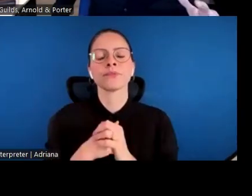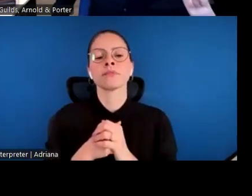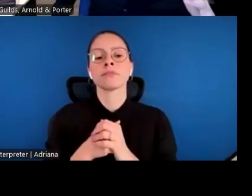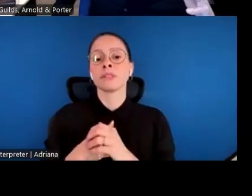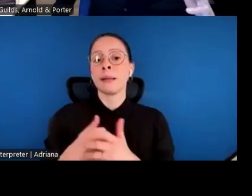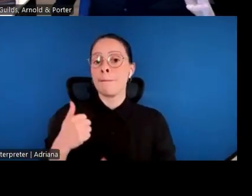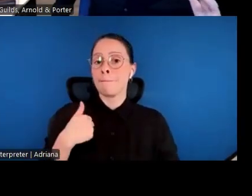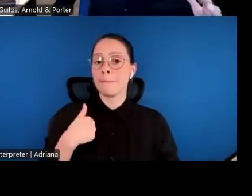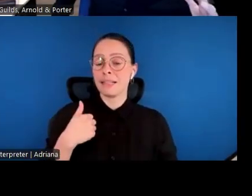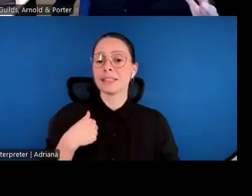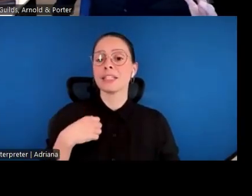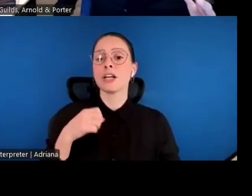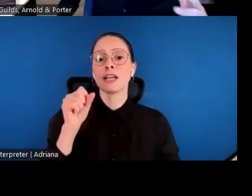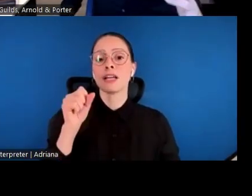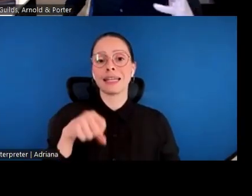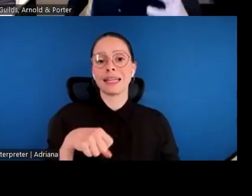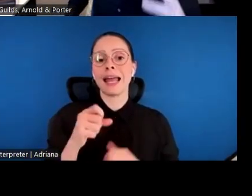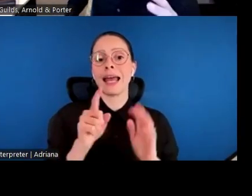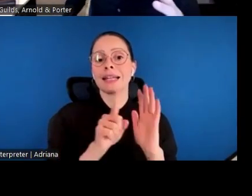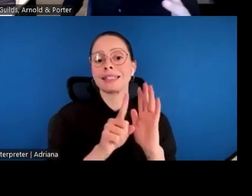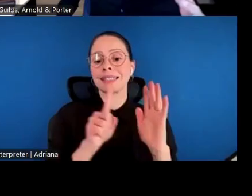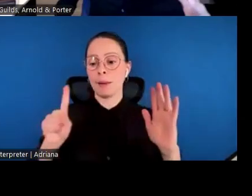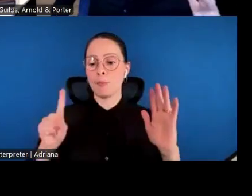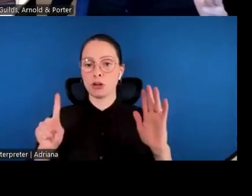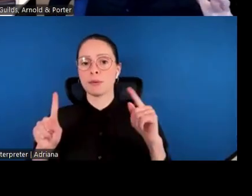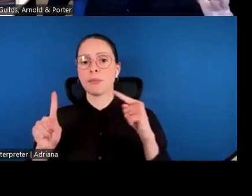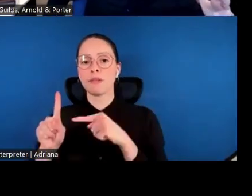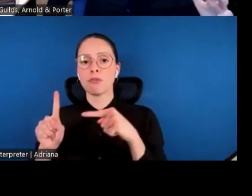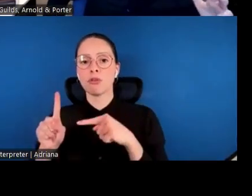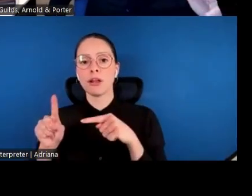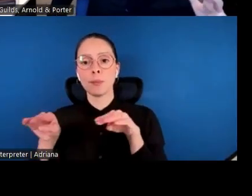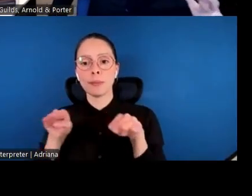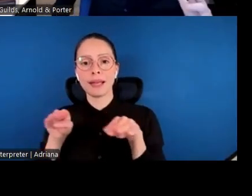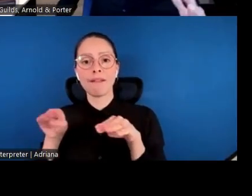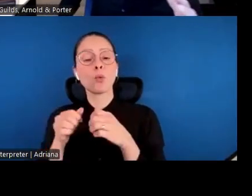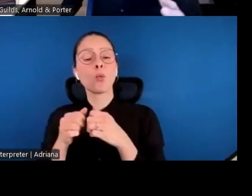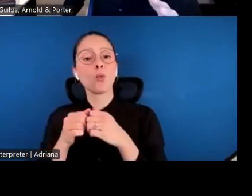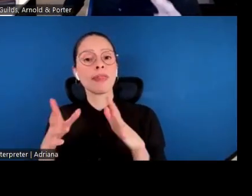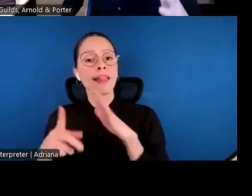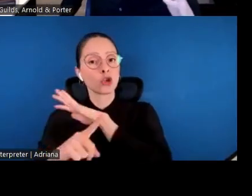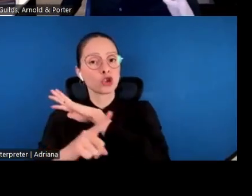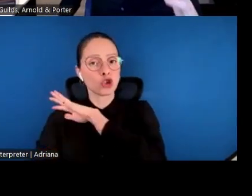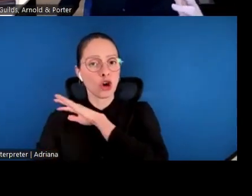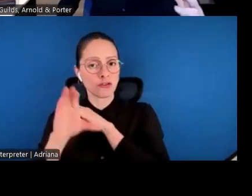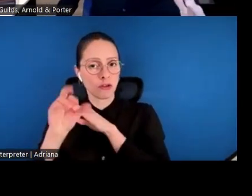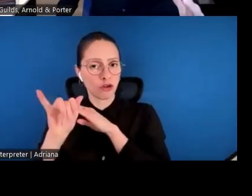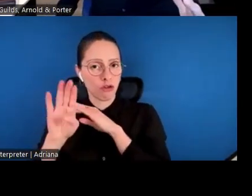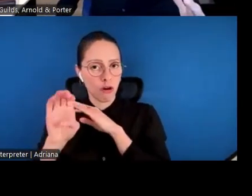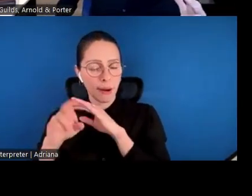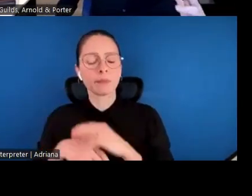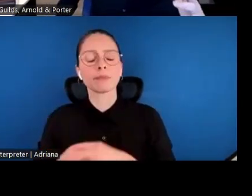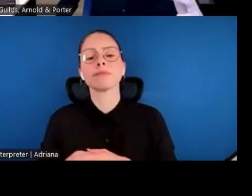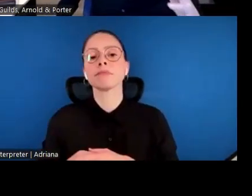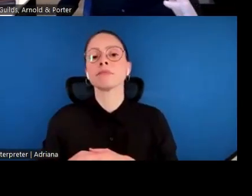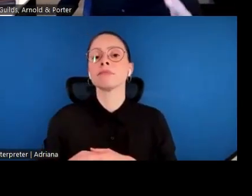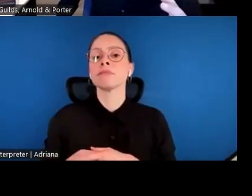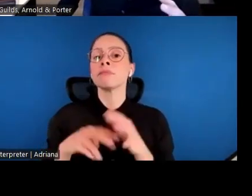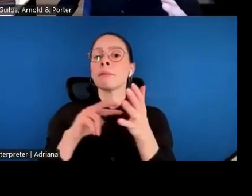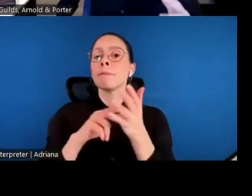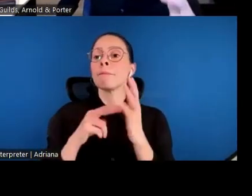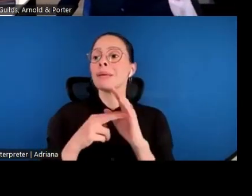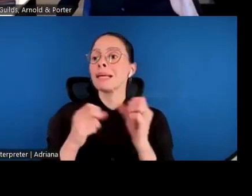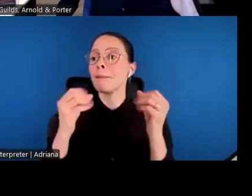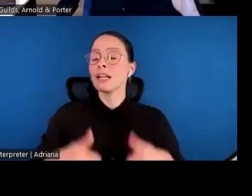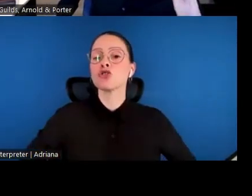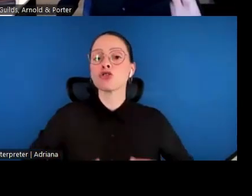somebody because of their behavior without charging them with a crime. And to Ruth's point, many survivors who come